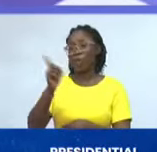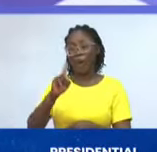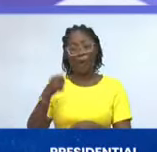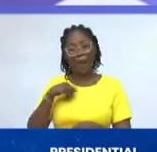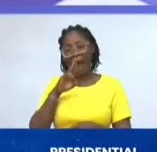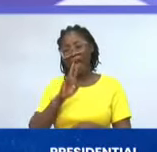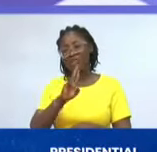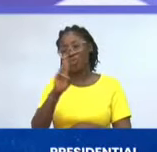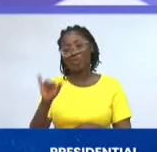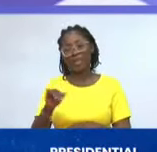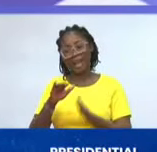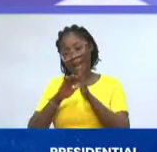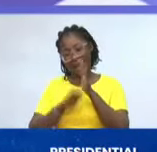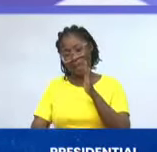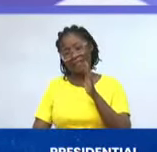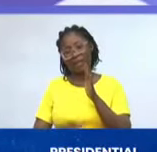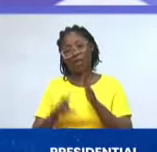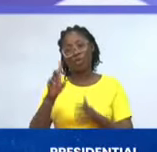to almost